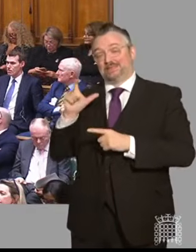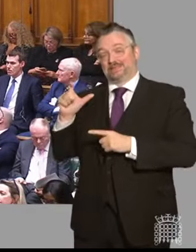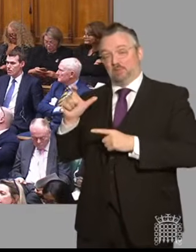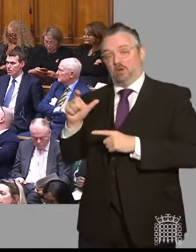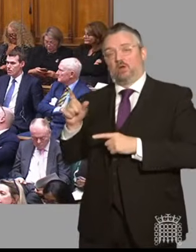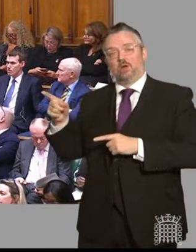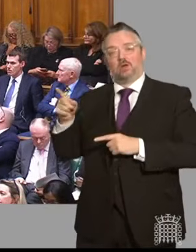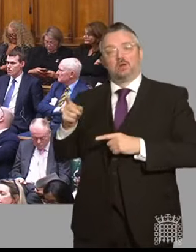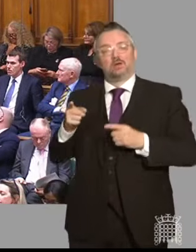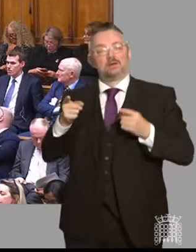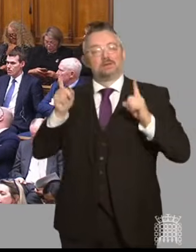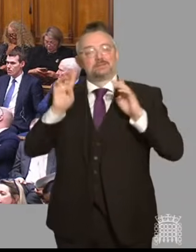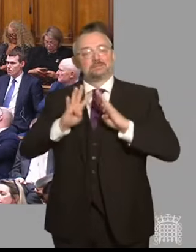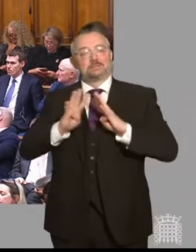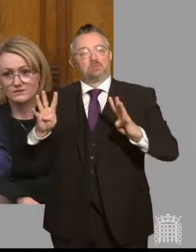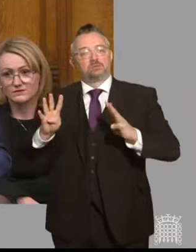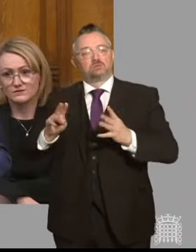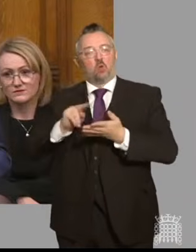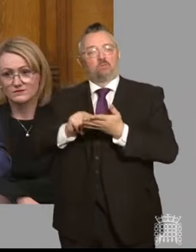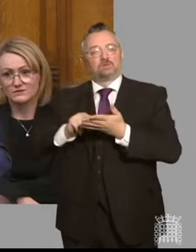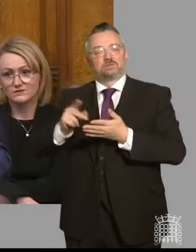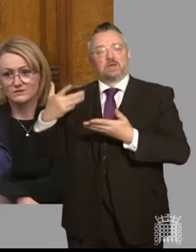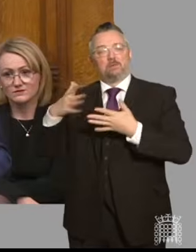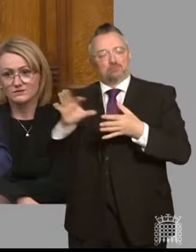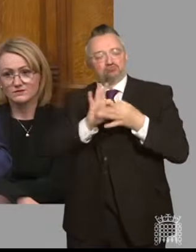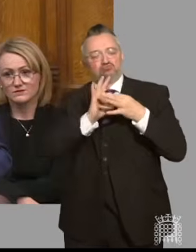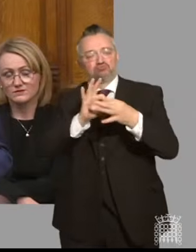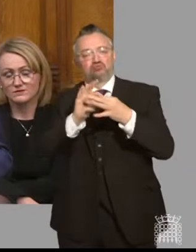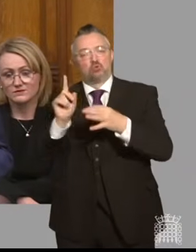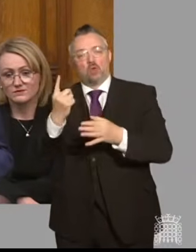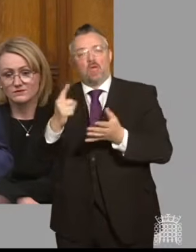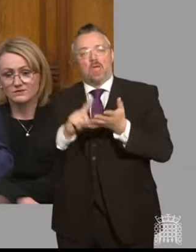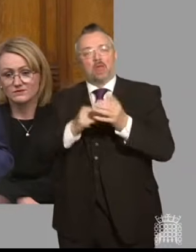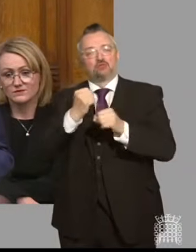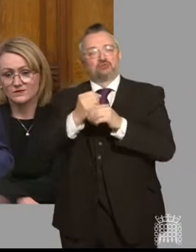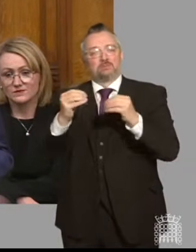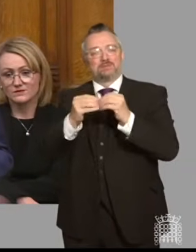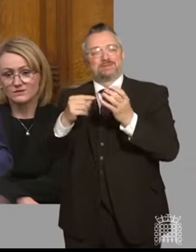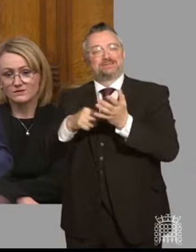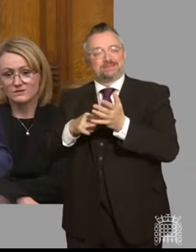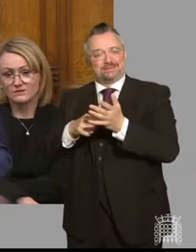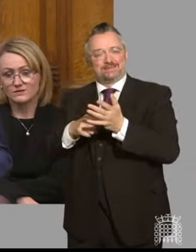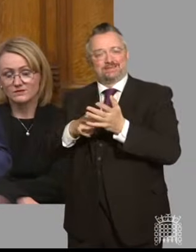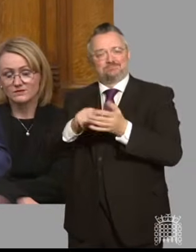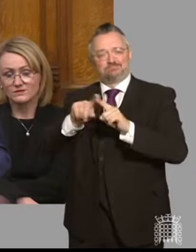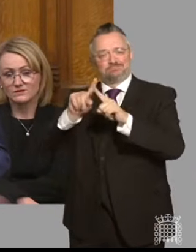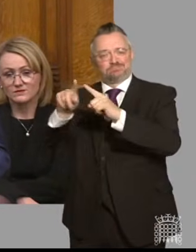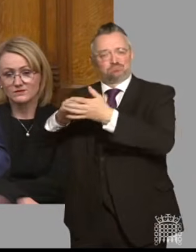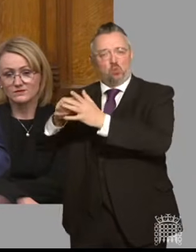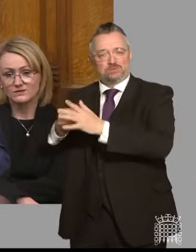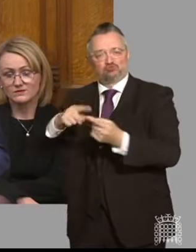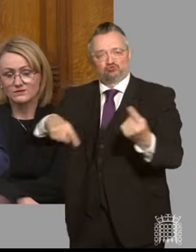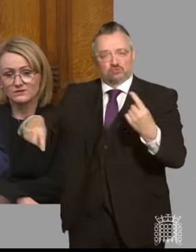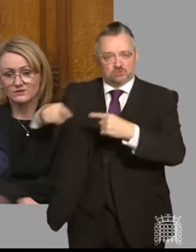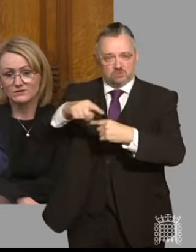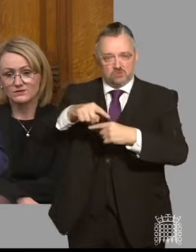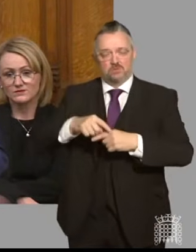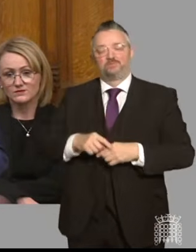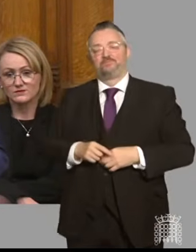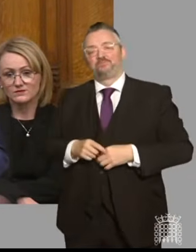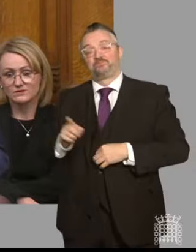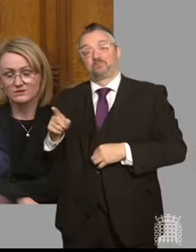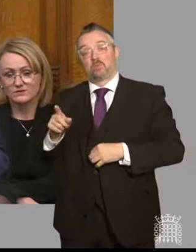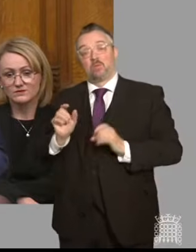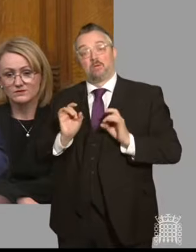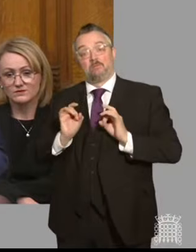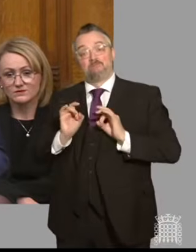LGBT organisations since her appointment 18 months ago. A Freedom of Information answer published this week reveals that, in fact,